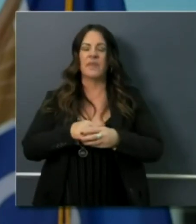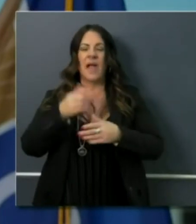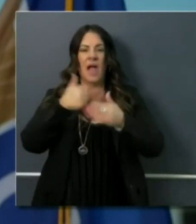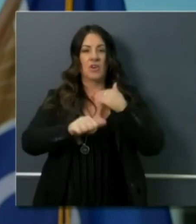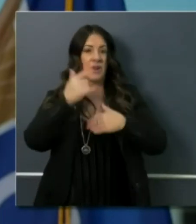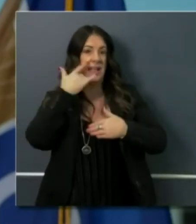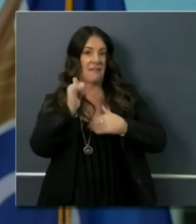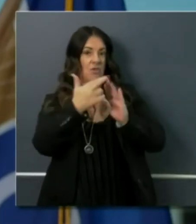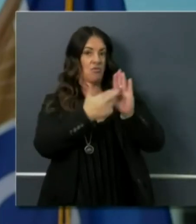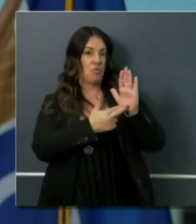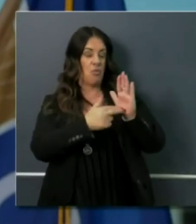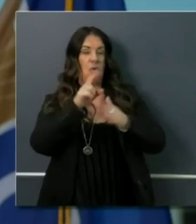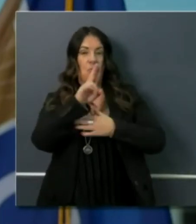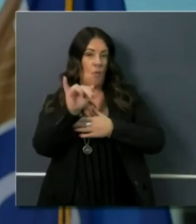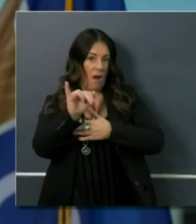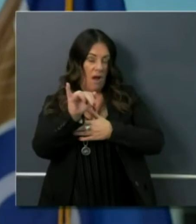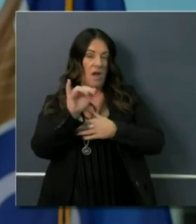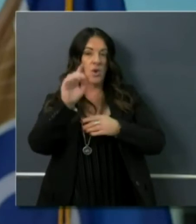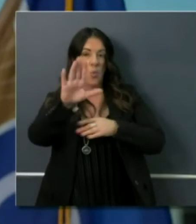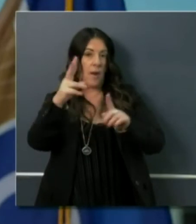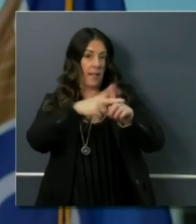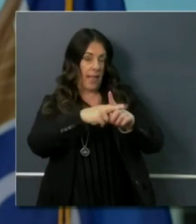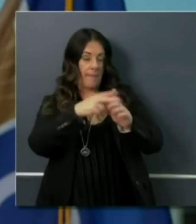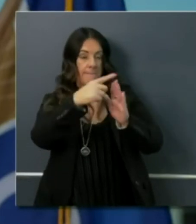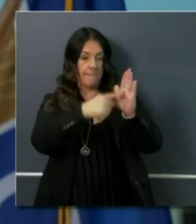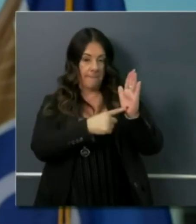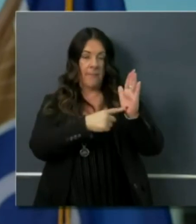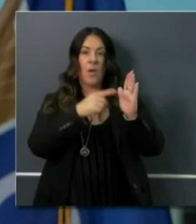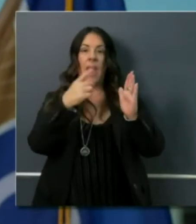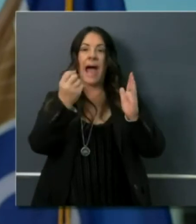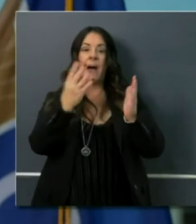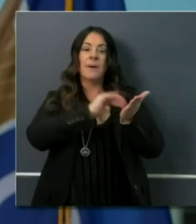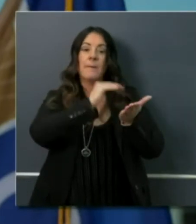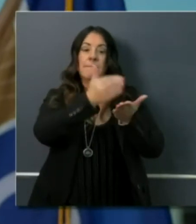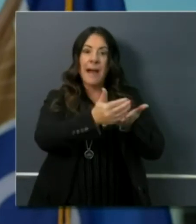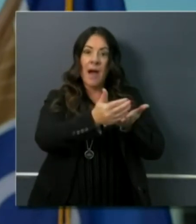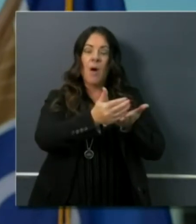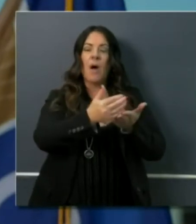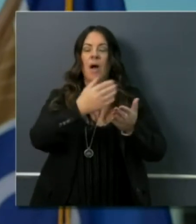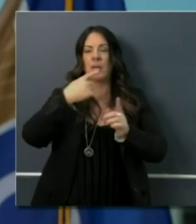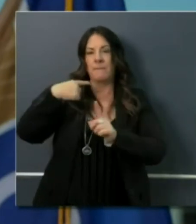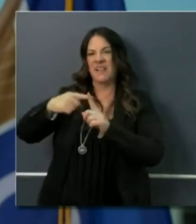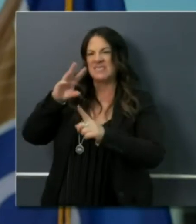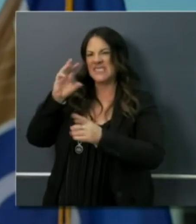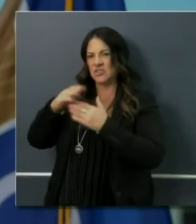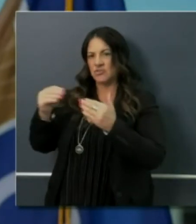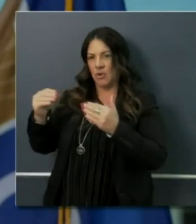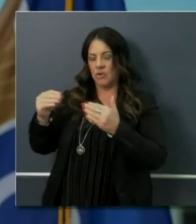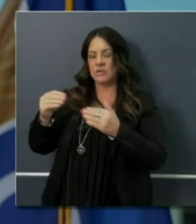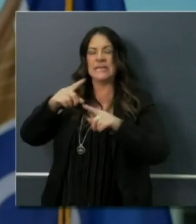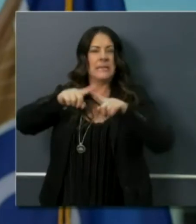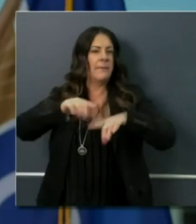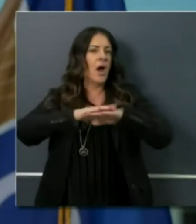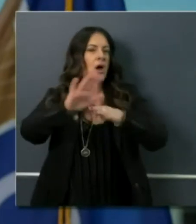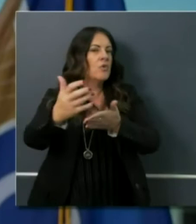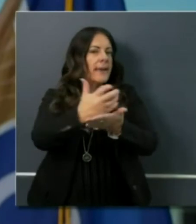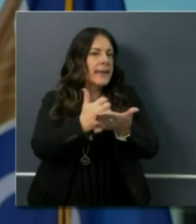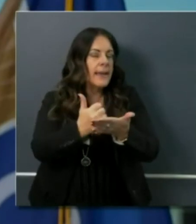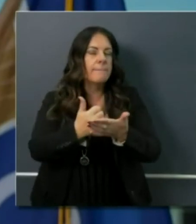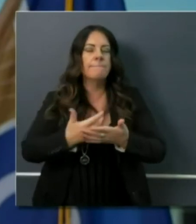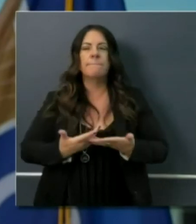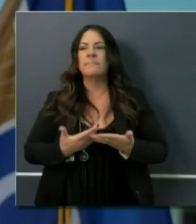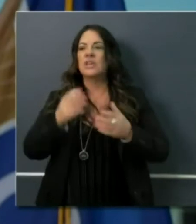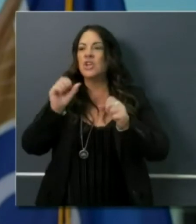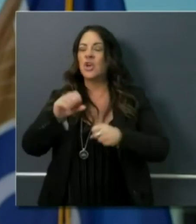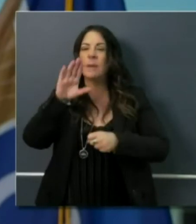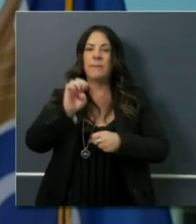California's unemployment claims. And I'll remind people that those claims, depending on your income, are as low as $40, as